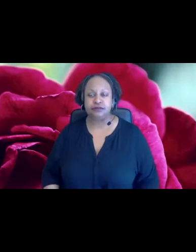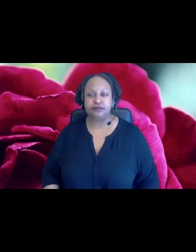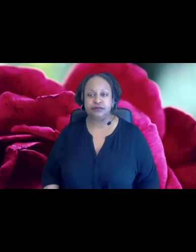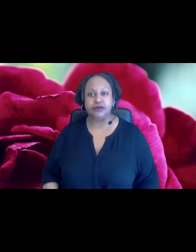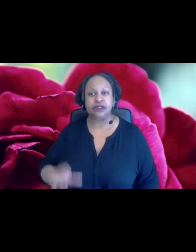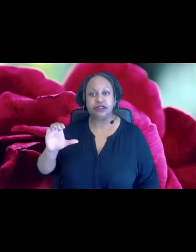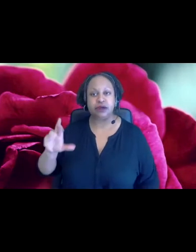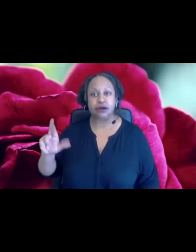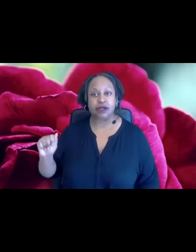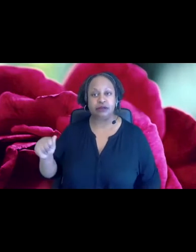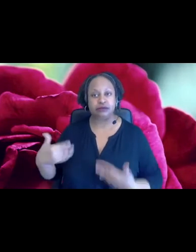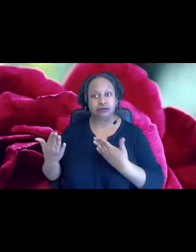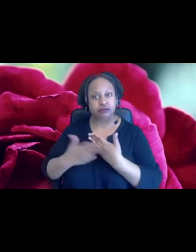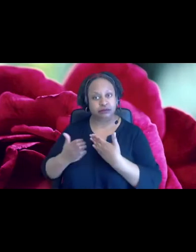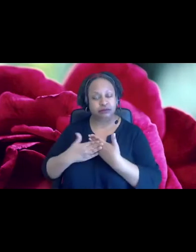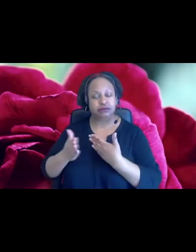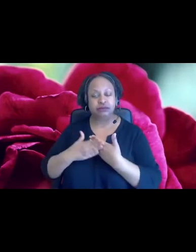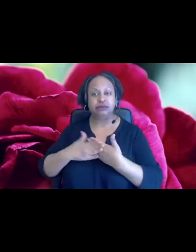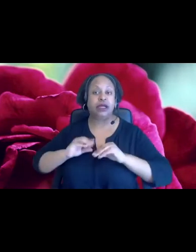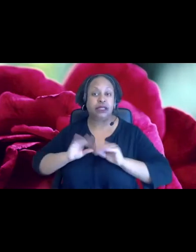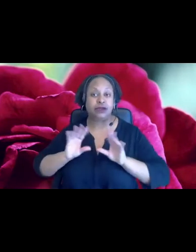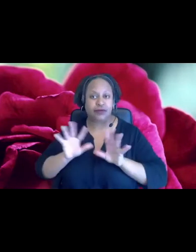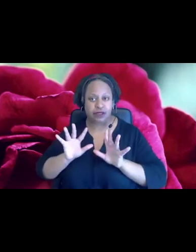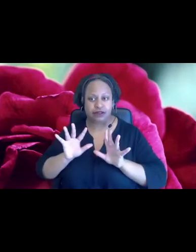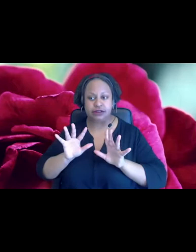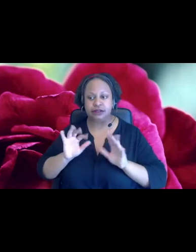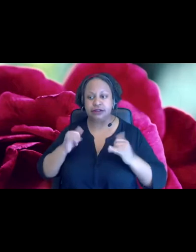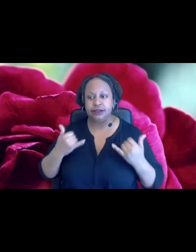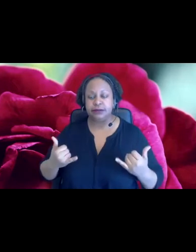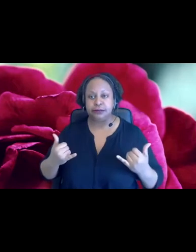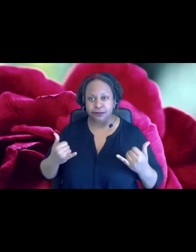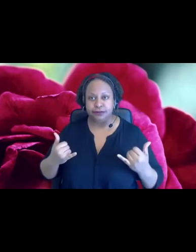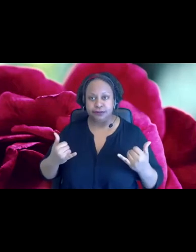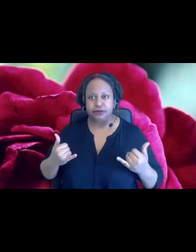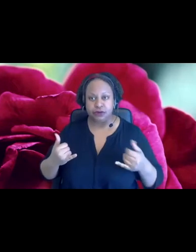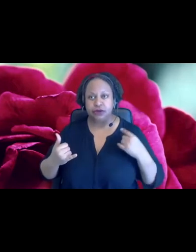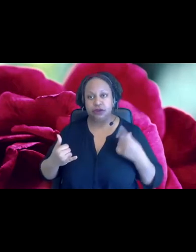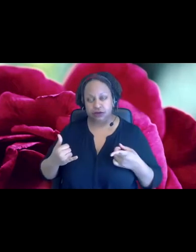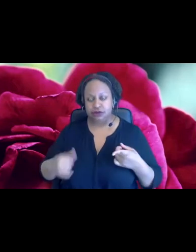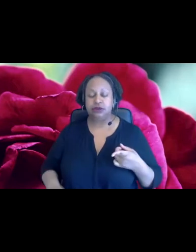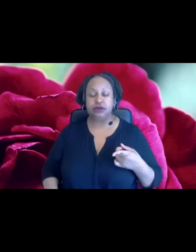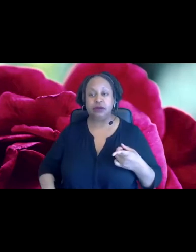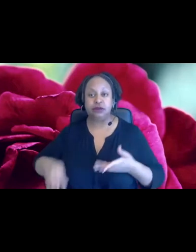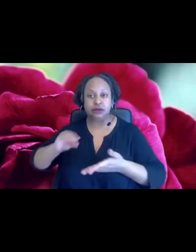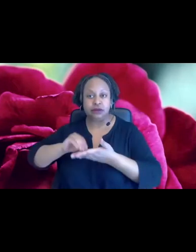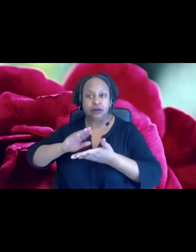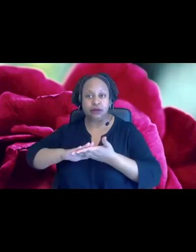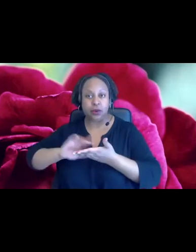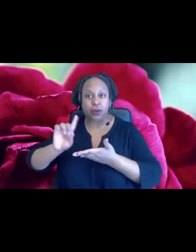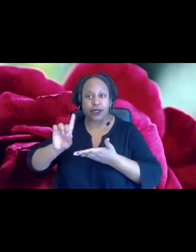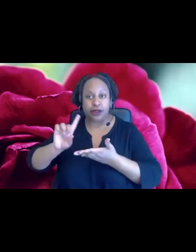that CRA has given clarification on says that you report this on line